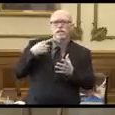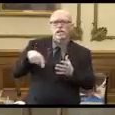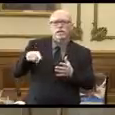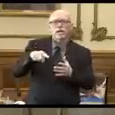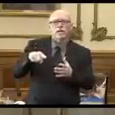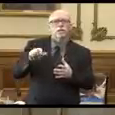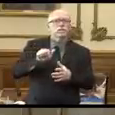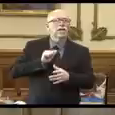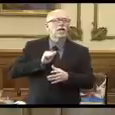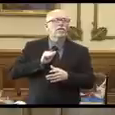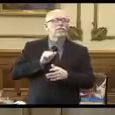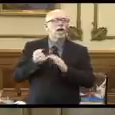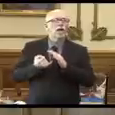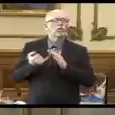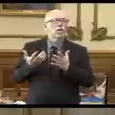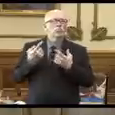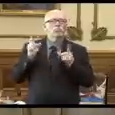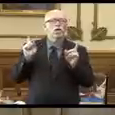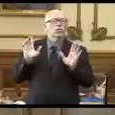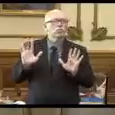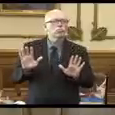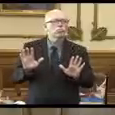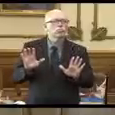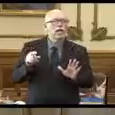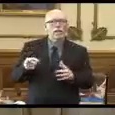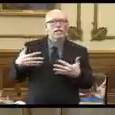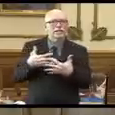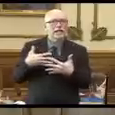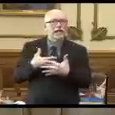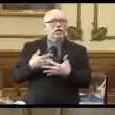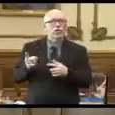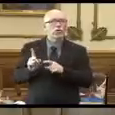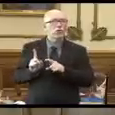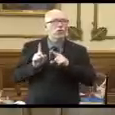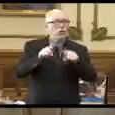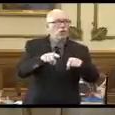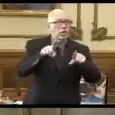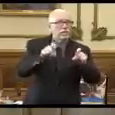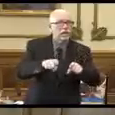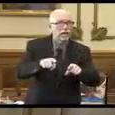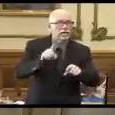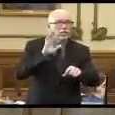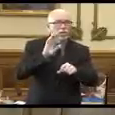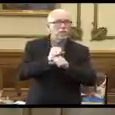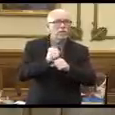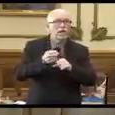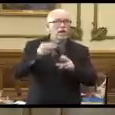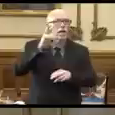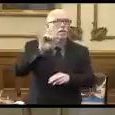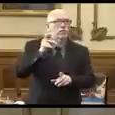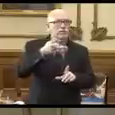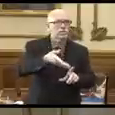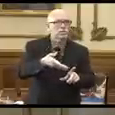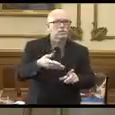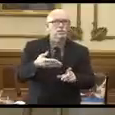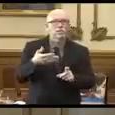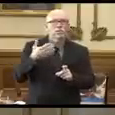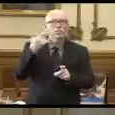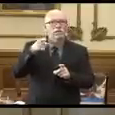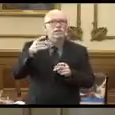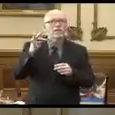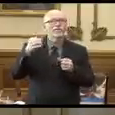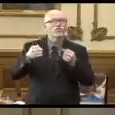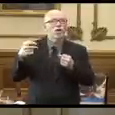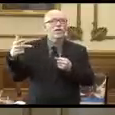been self-isolating really successfully, and they're scared that going out to a testing center puts them at greater risk, especially when there's not a drive-up